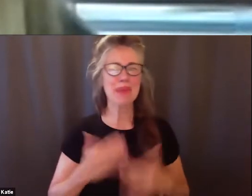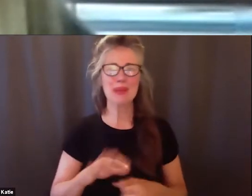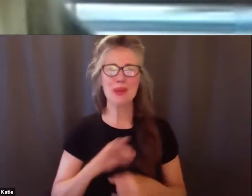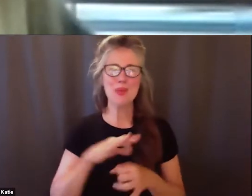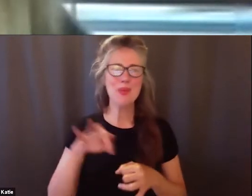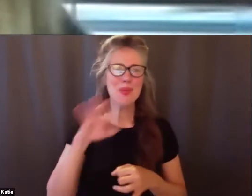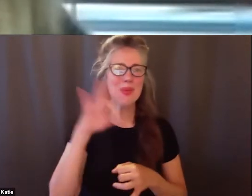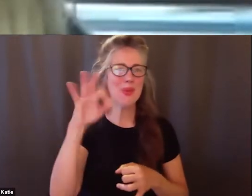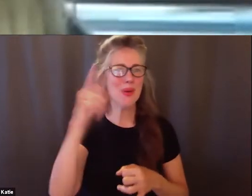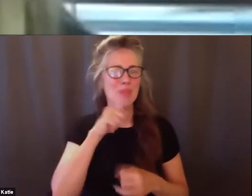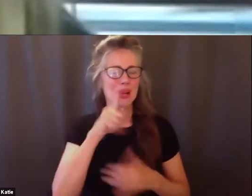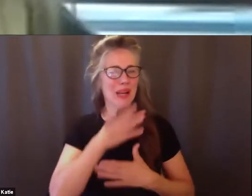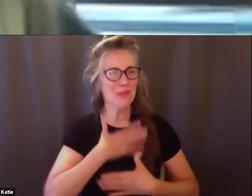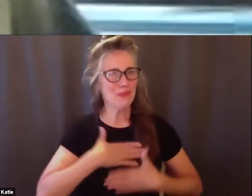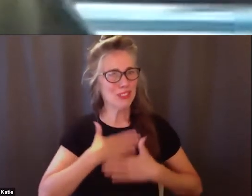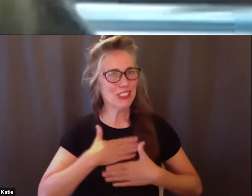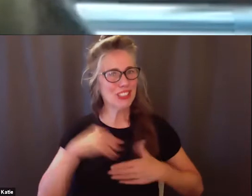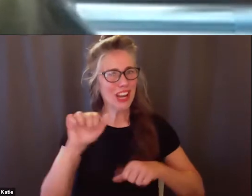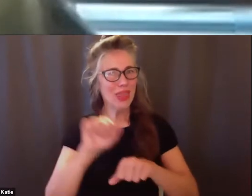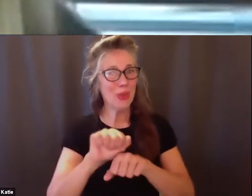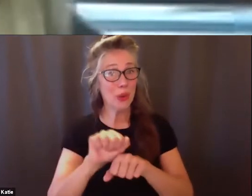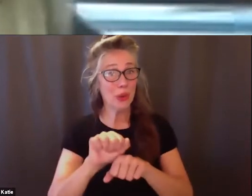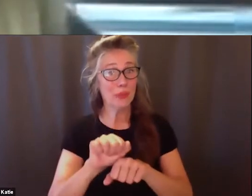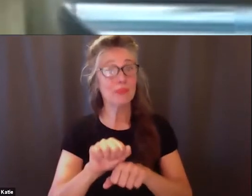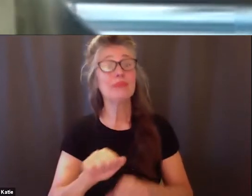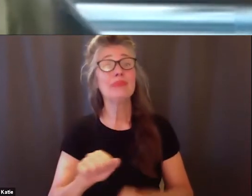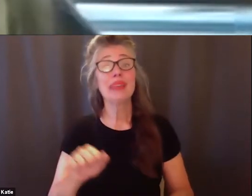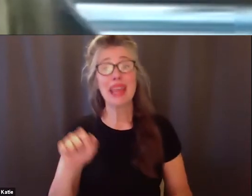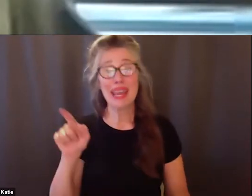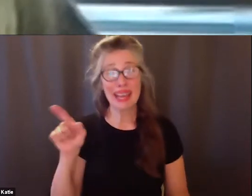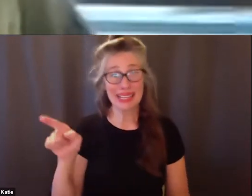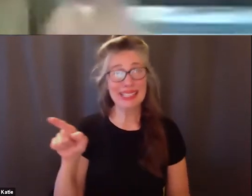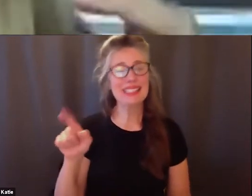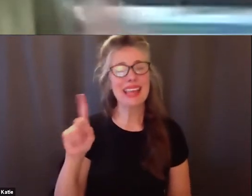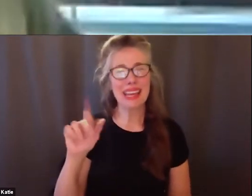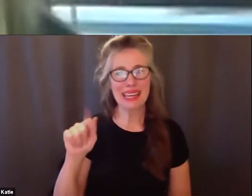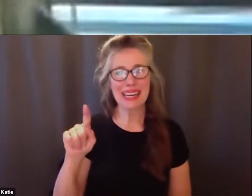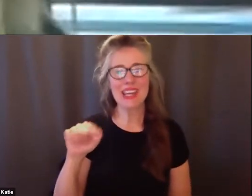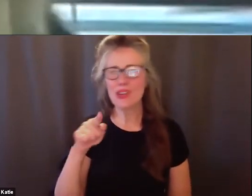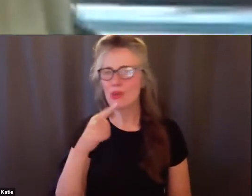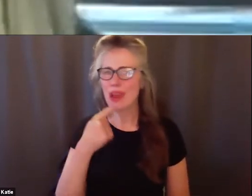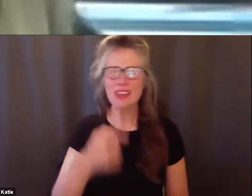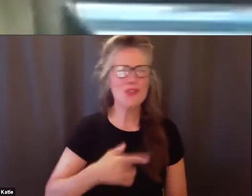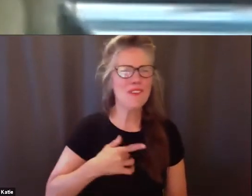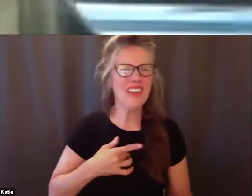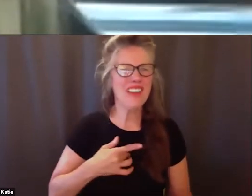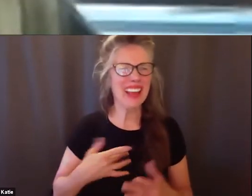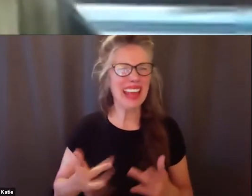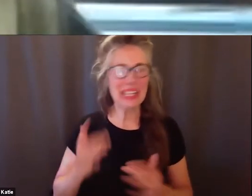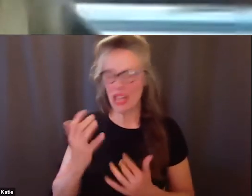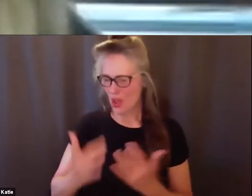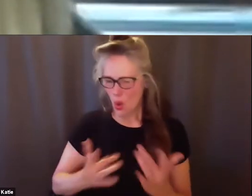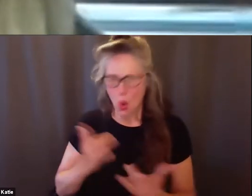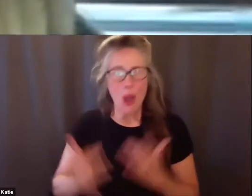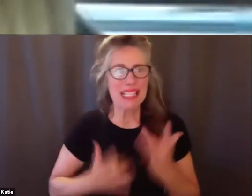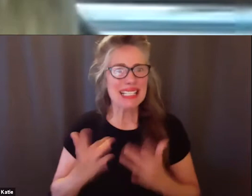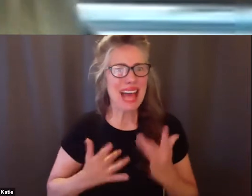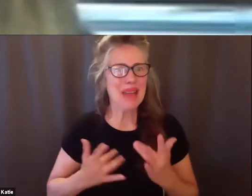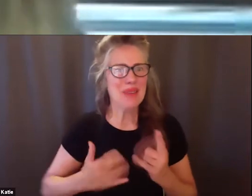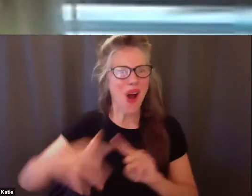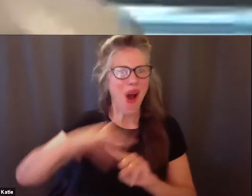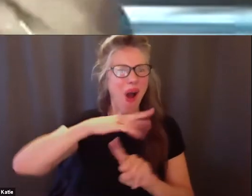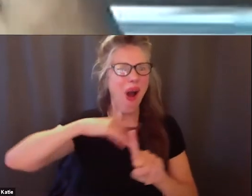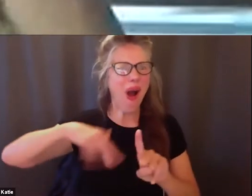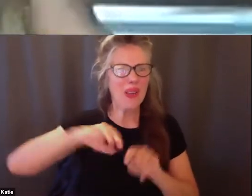for the work. And I can say that, Kate, you're absolutely right. There was a palpable enthusiasm in our